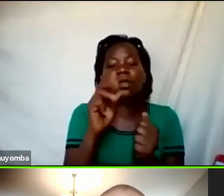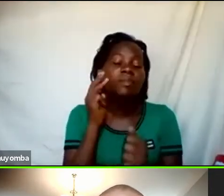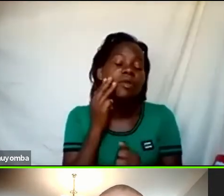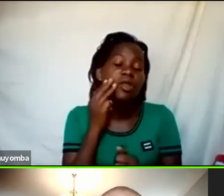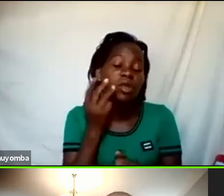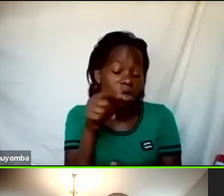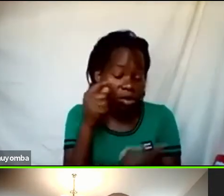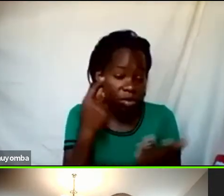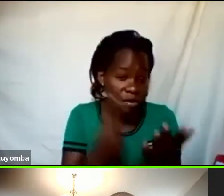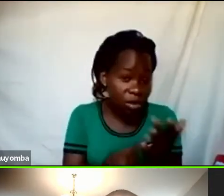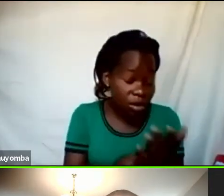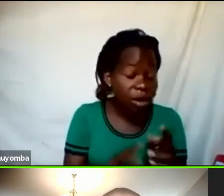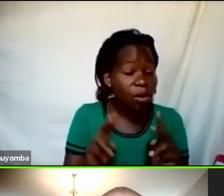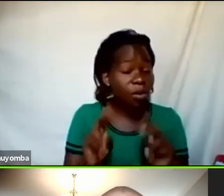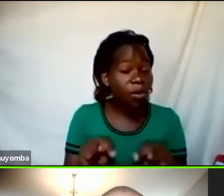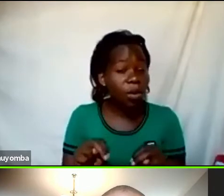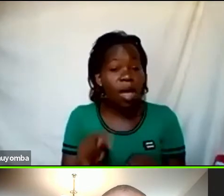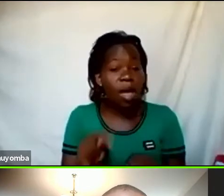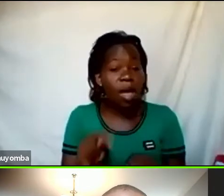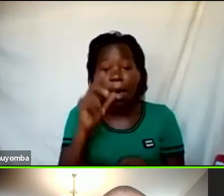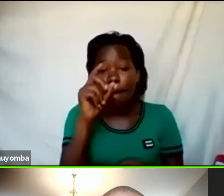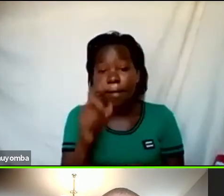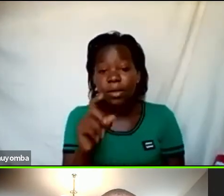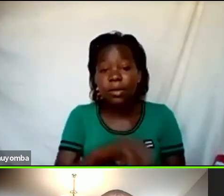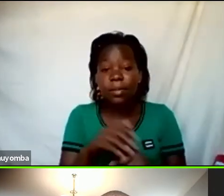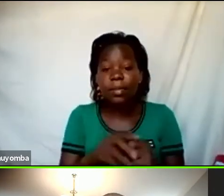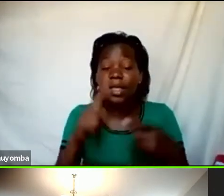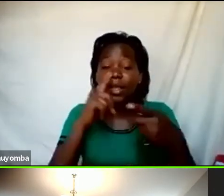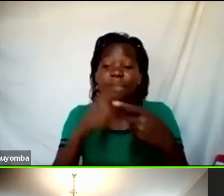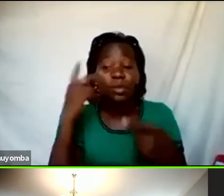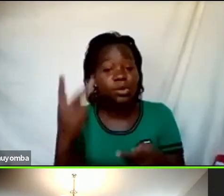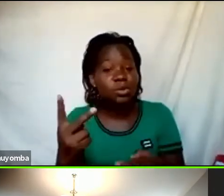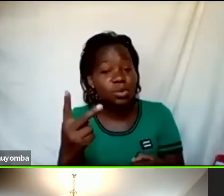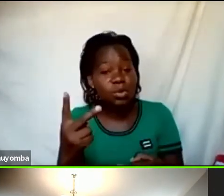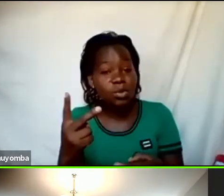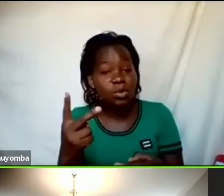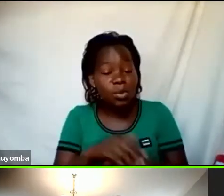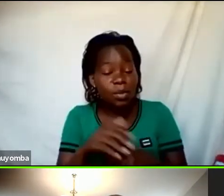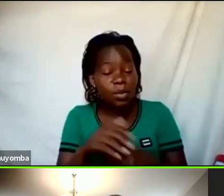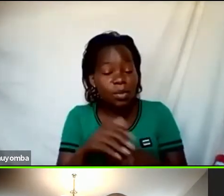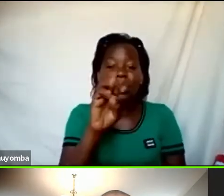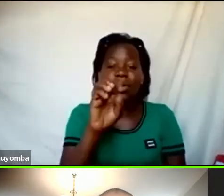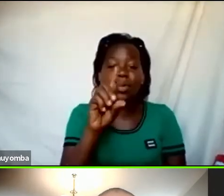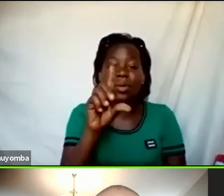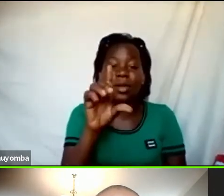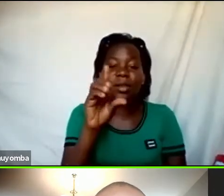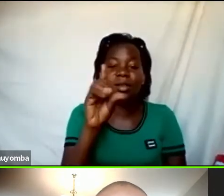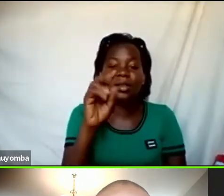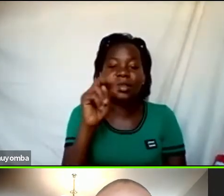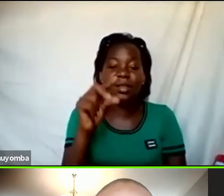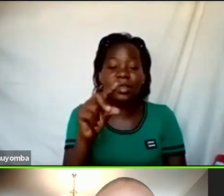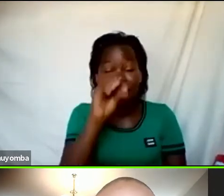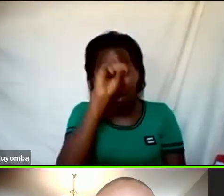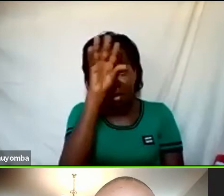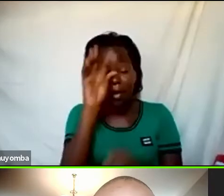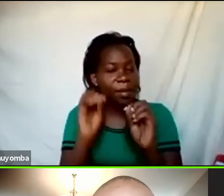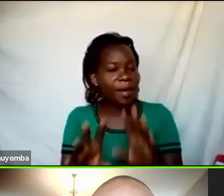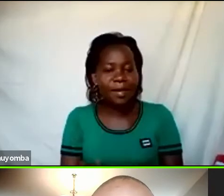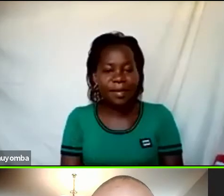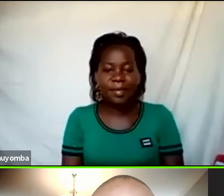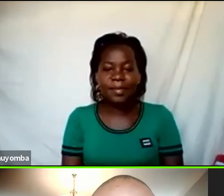making almost double that from doing welding. So you want to be shocked, right? Robert, you're muted. If you're